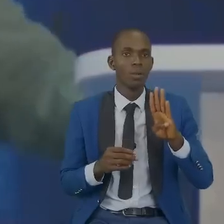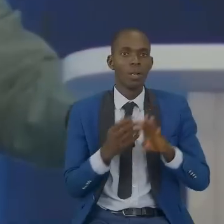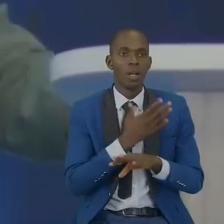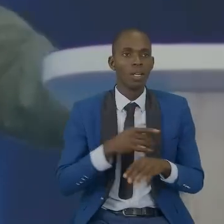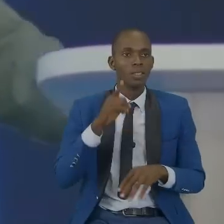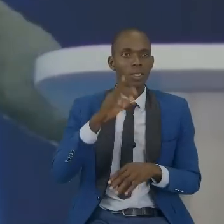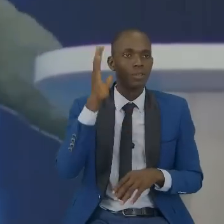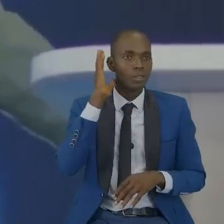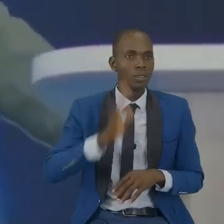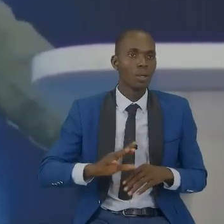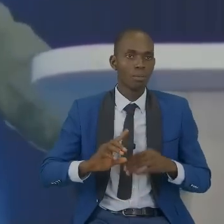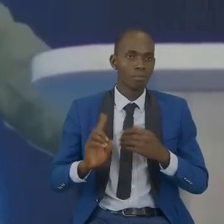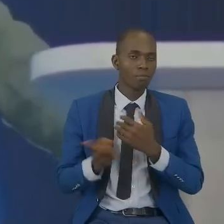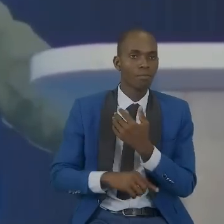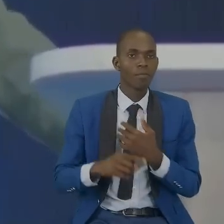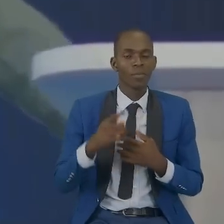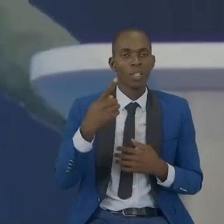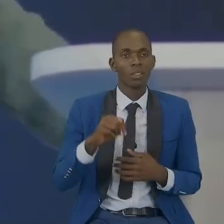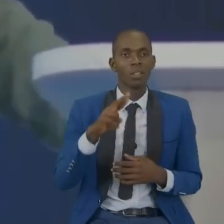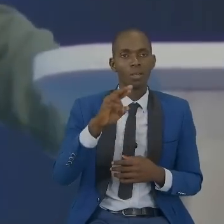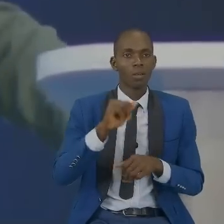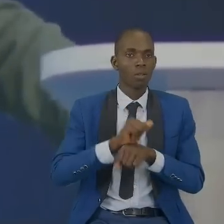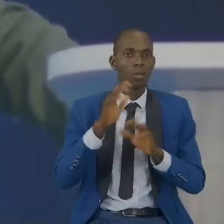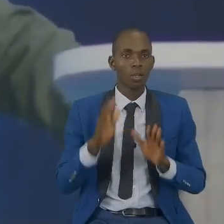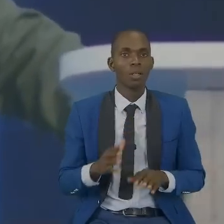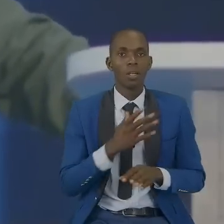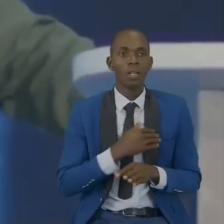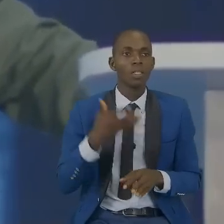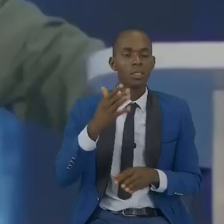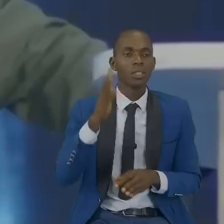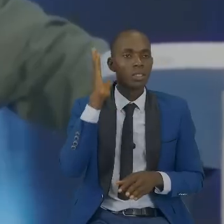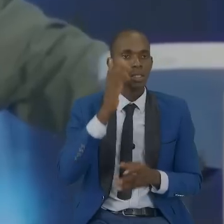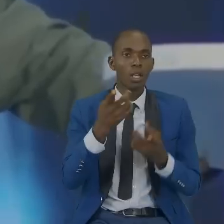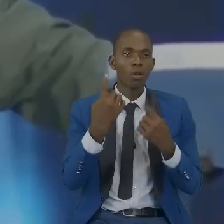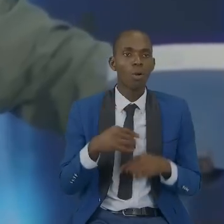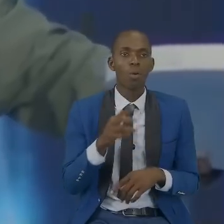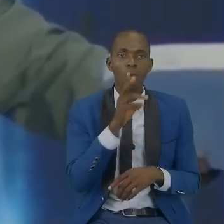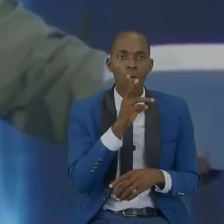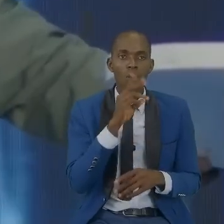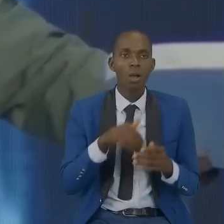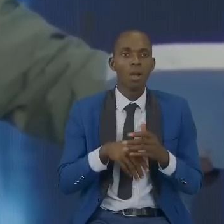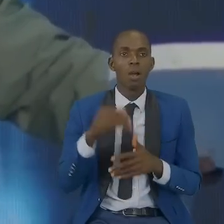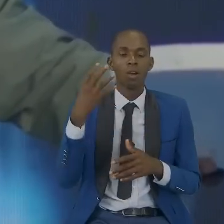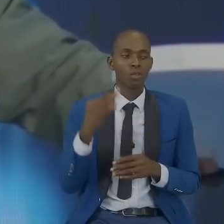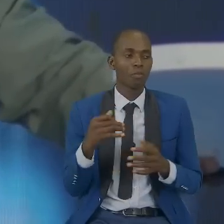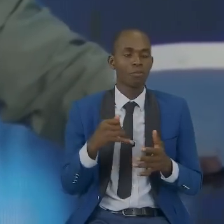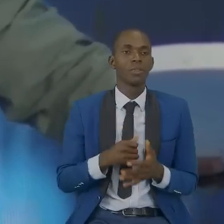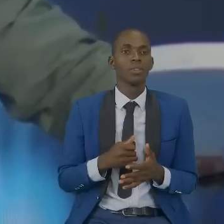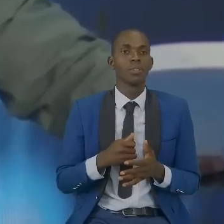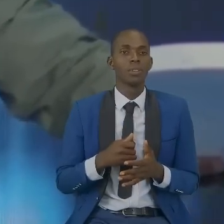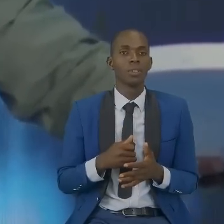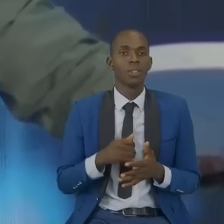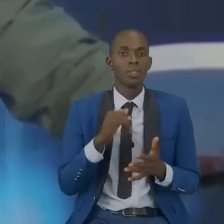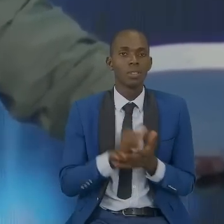shalt smite the rock, and there shall come water out of it